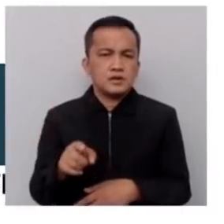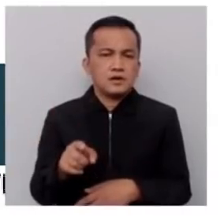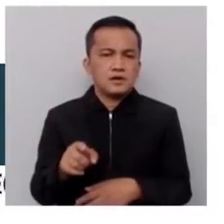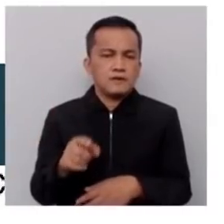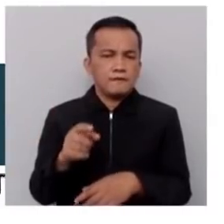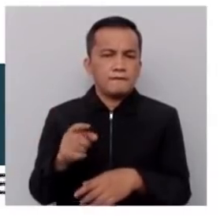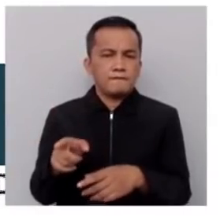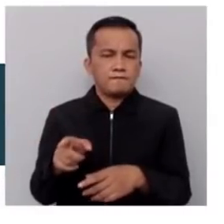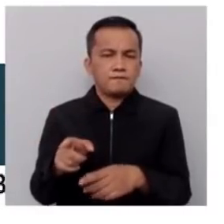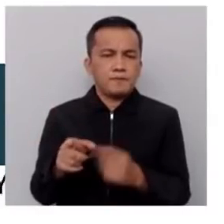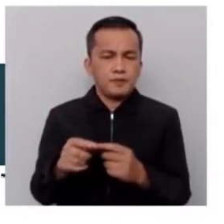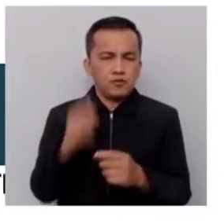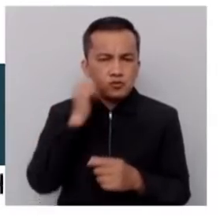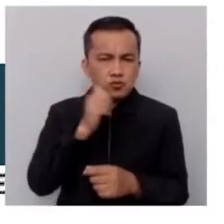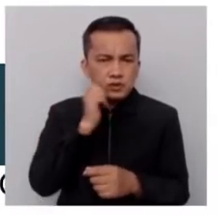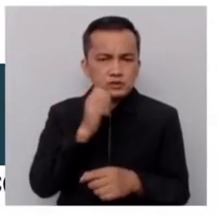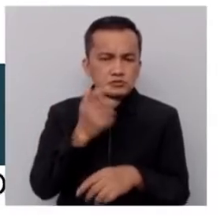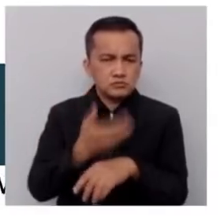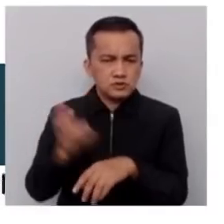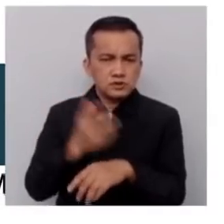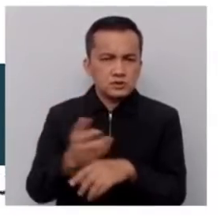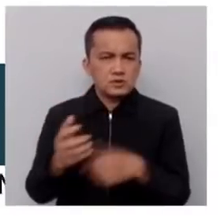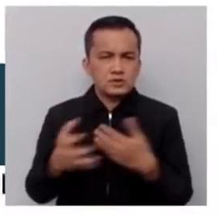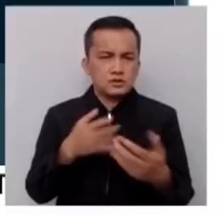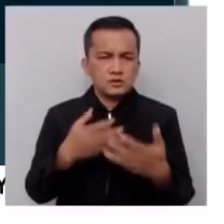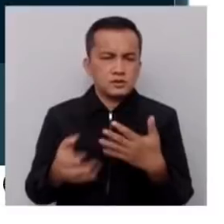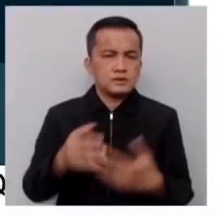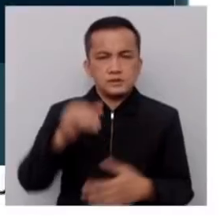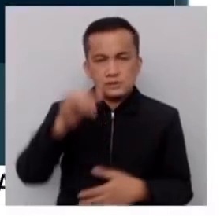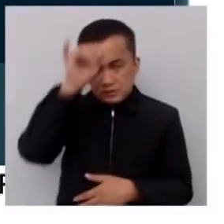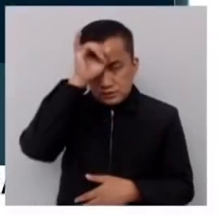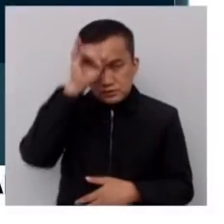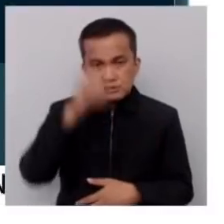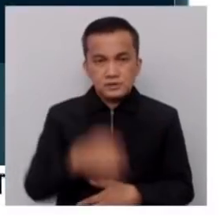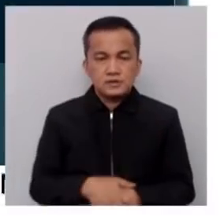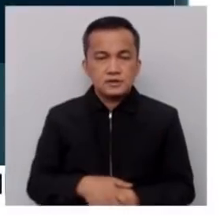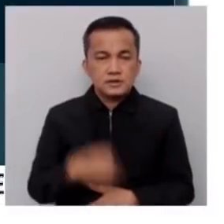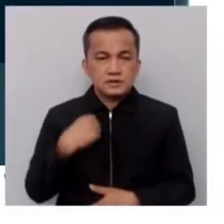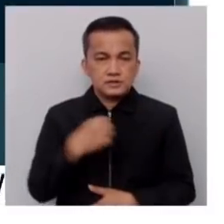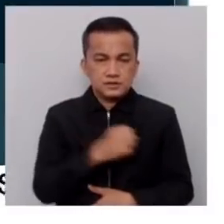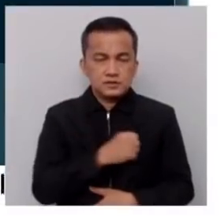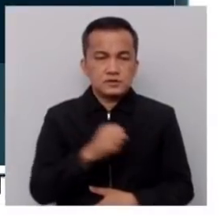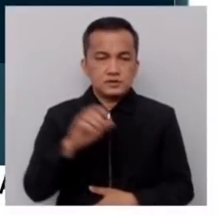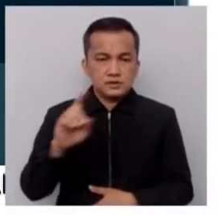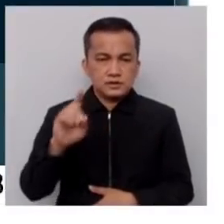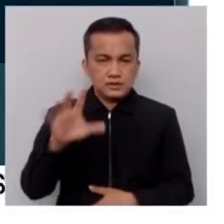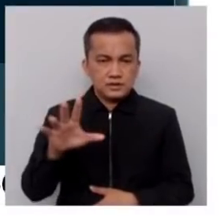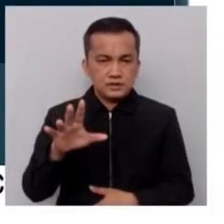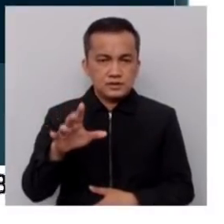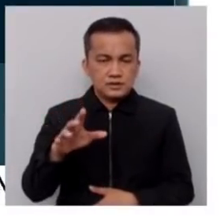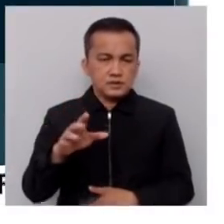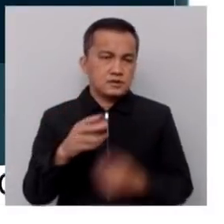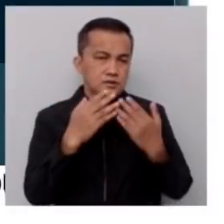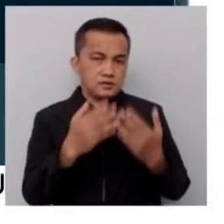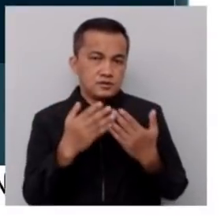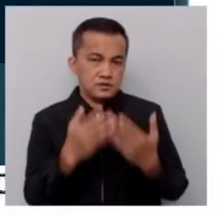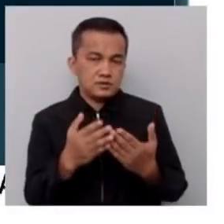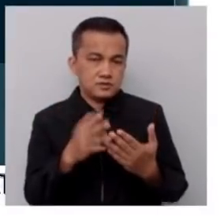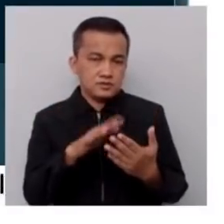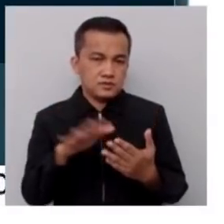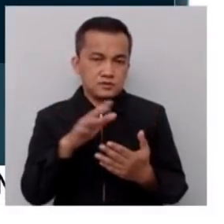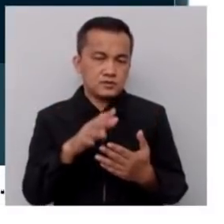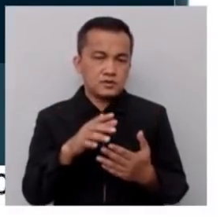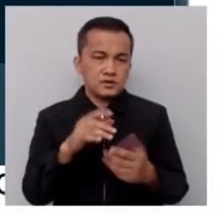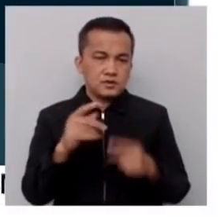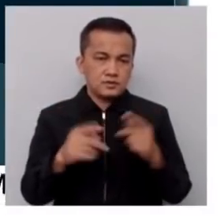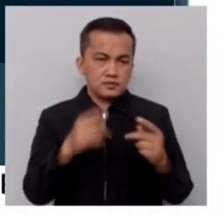attacked, and despite her innocence. So Senator Leila de Lima extends her thanks as well to those people who